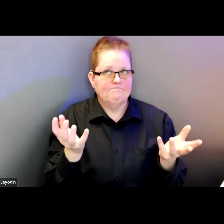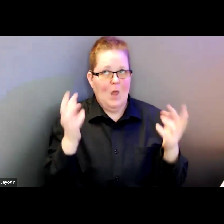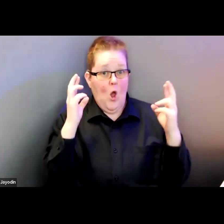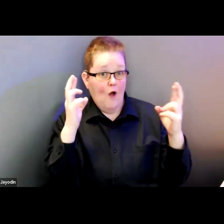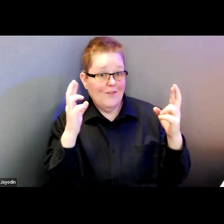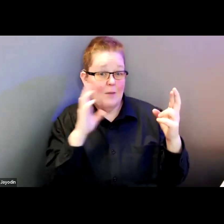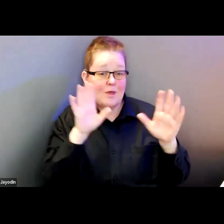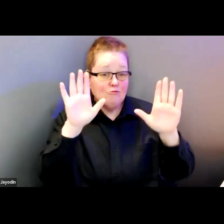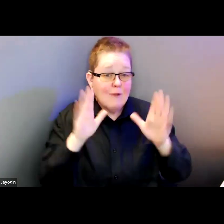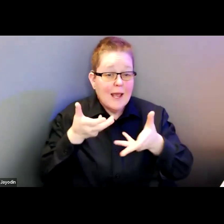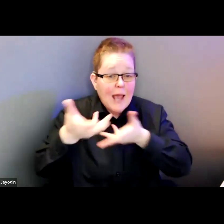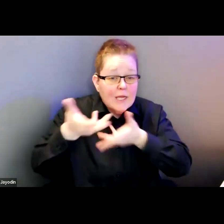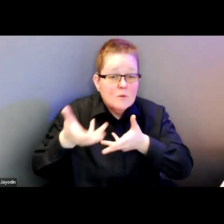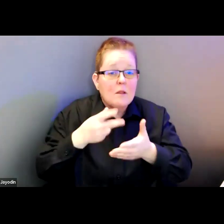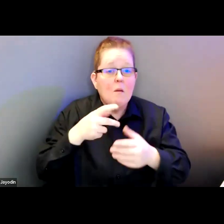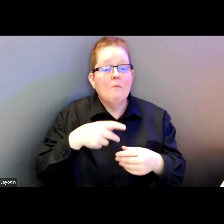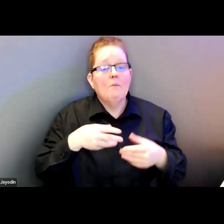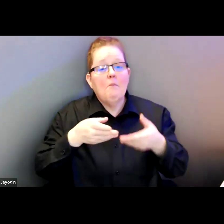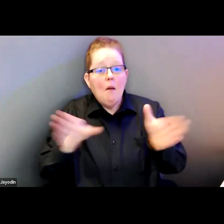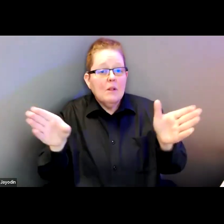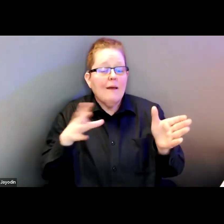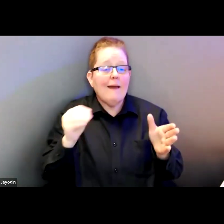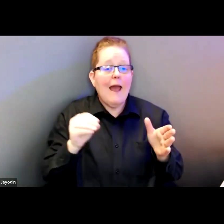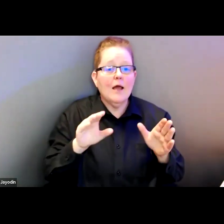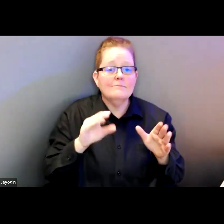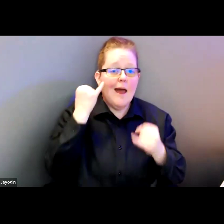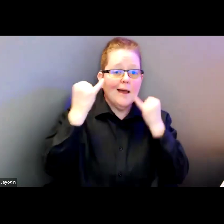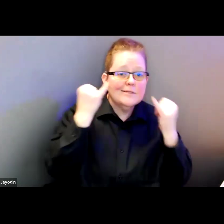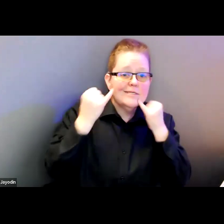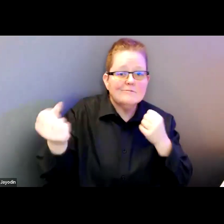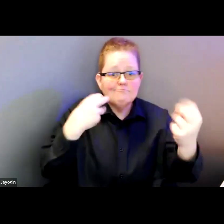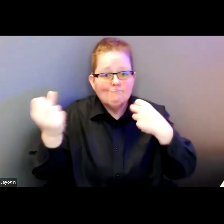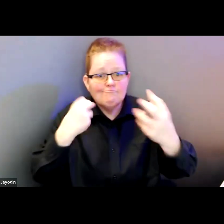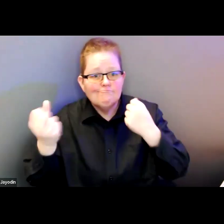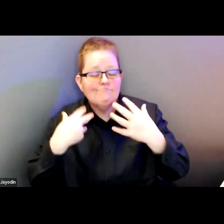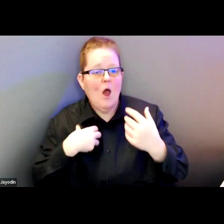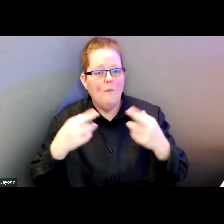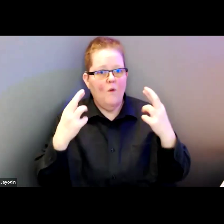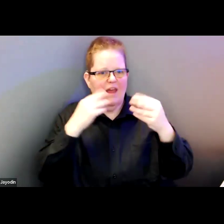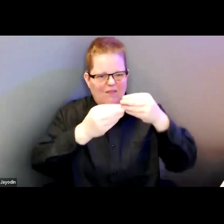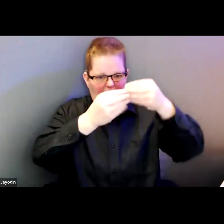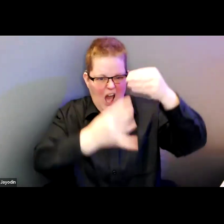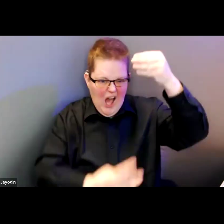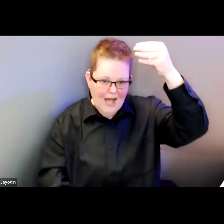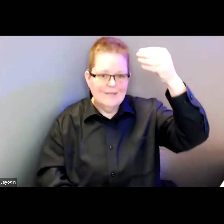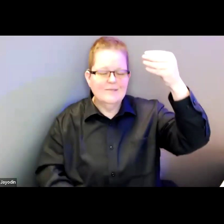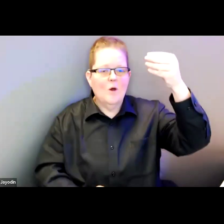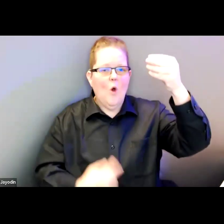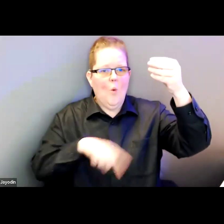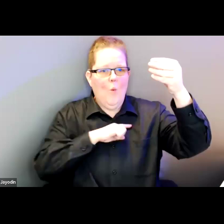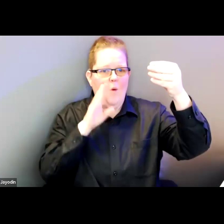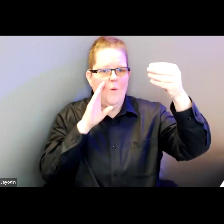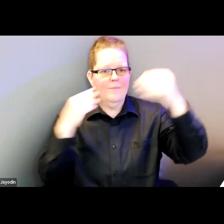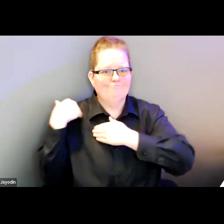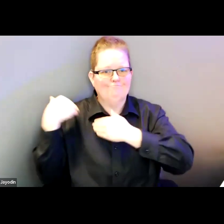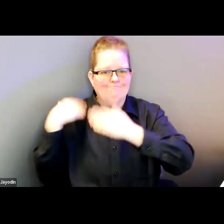public and ideas from across the committee and the public. And so it's more of an organizing for the full committee,